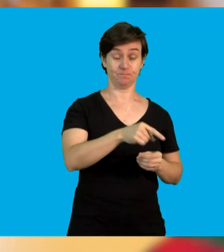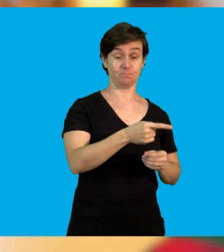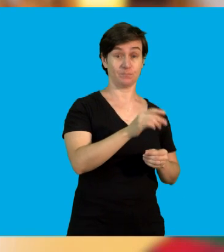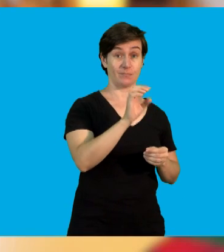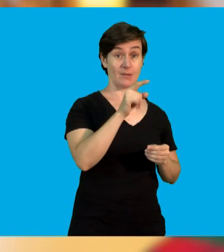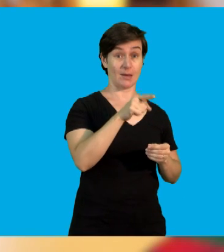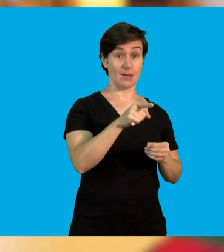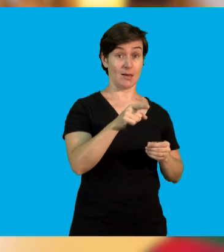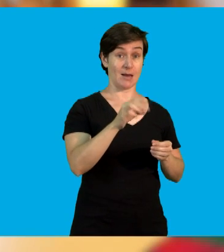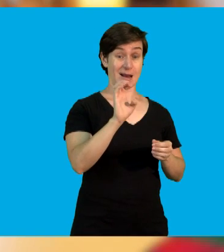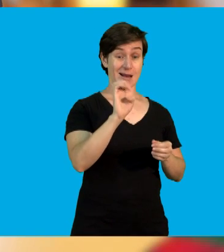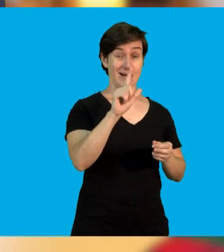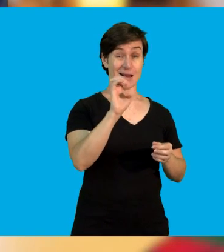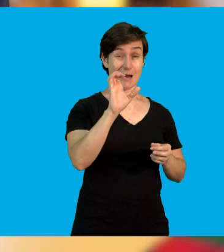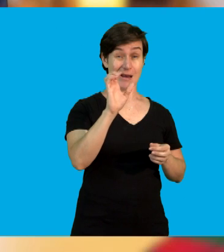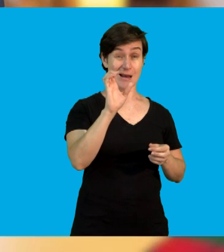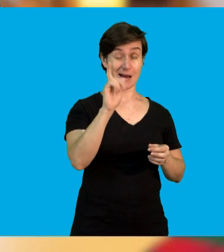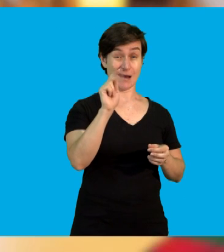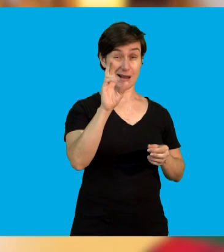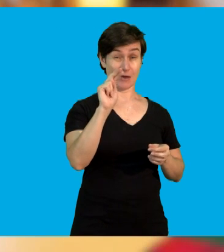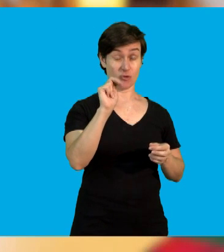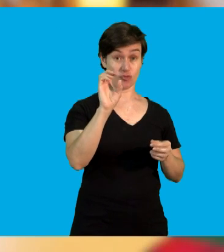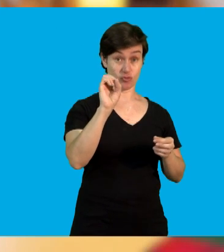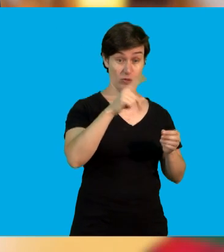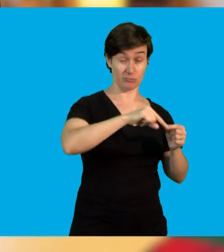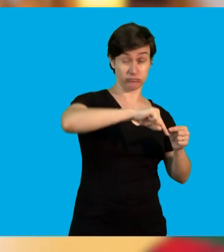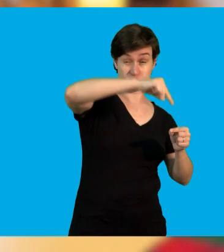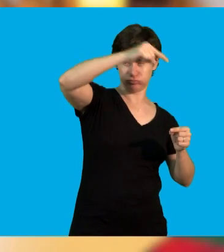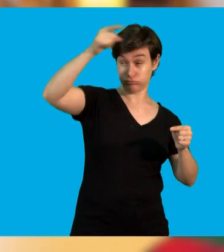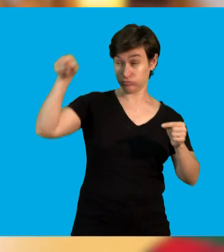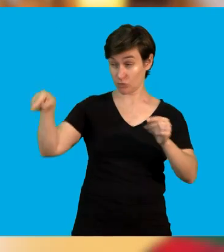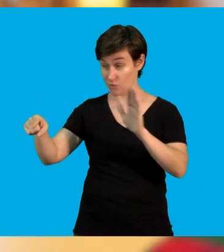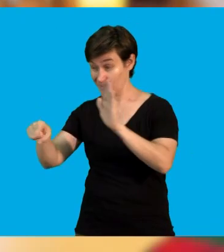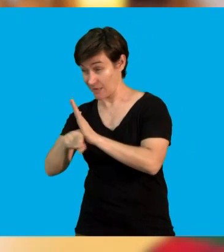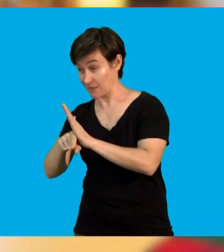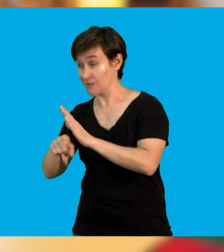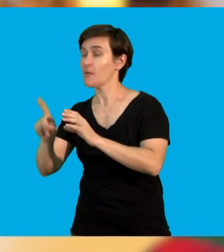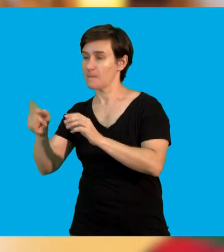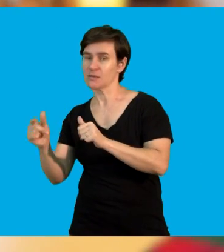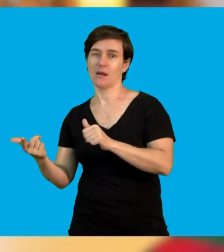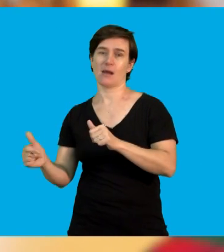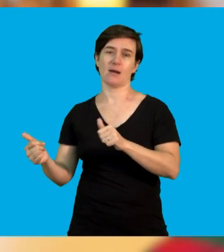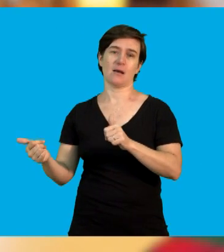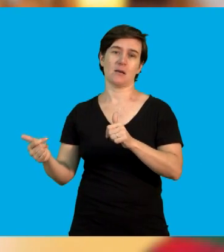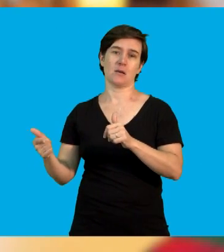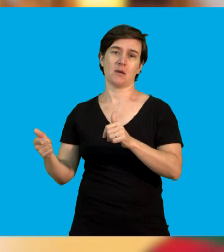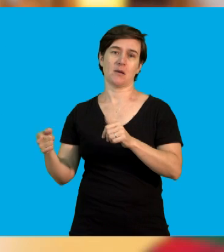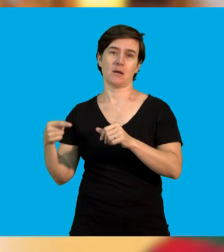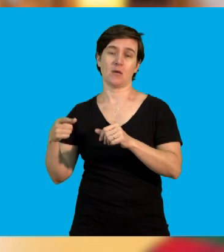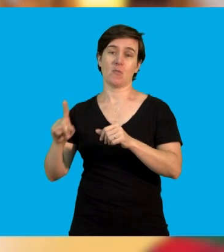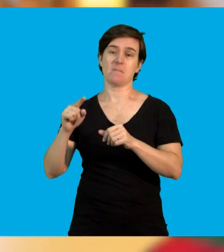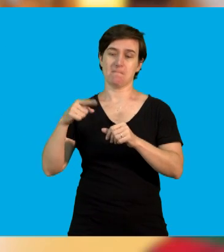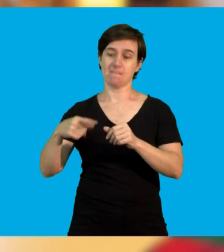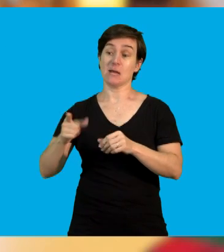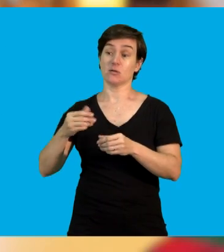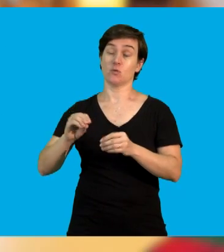electrons are connected, or once the electrons are at the negative terminal, they need to move from one terminal to the other terminal. Or in other words, they need